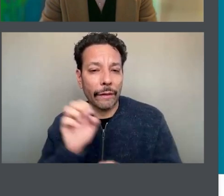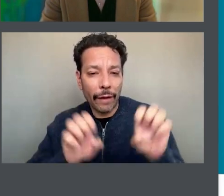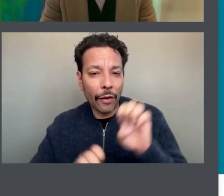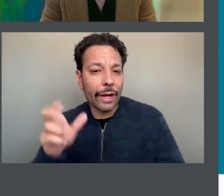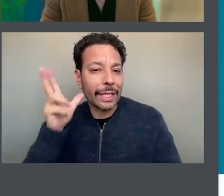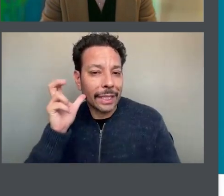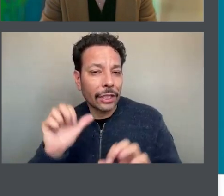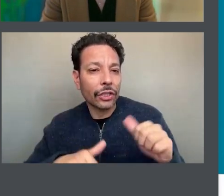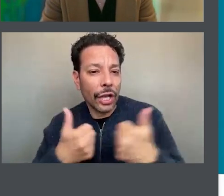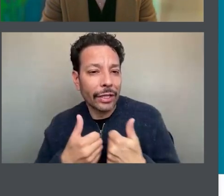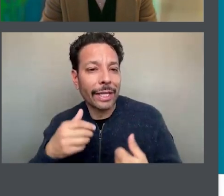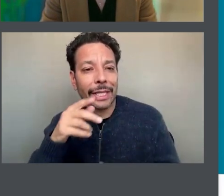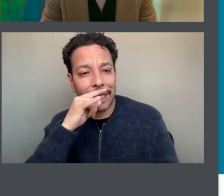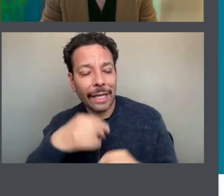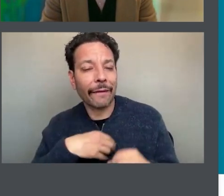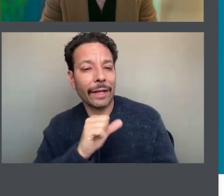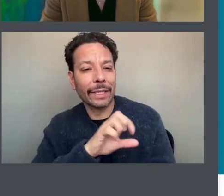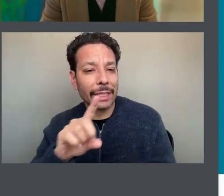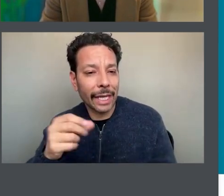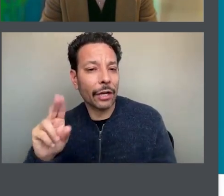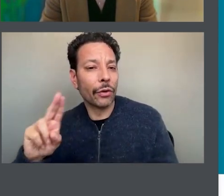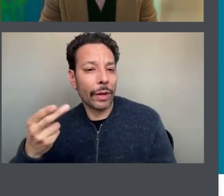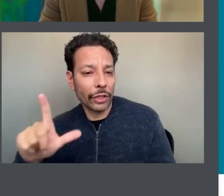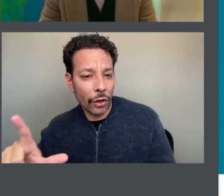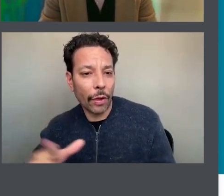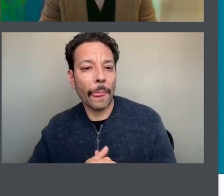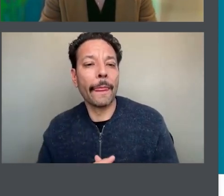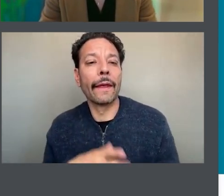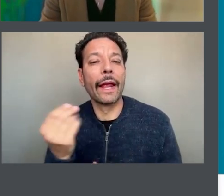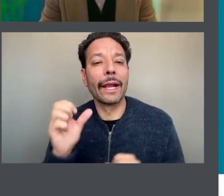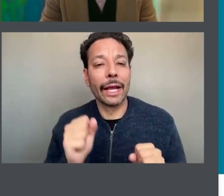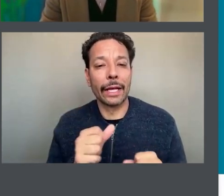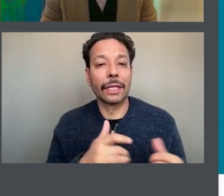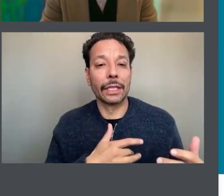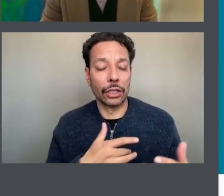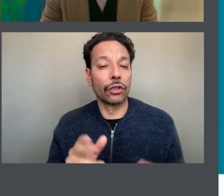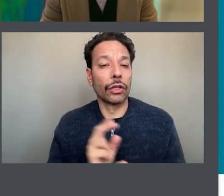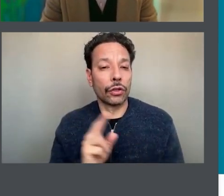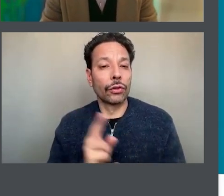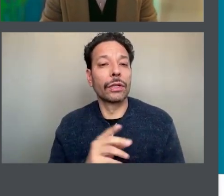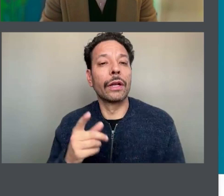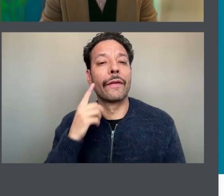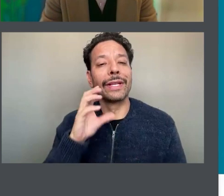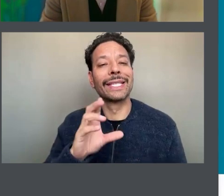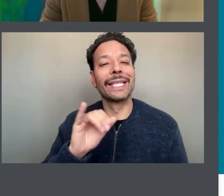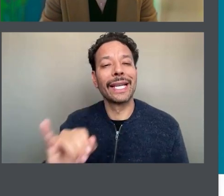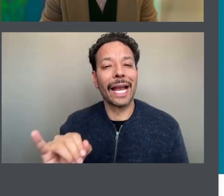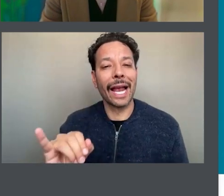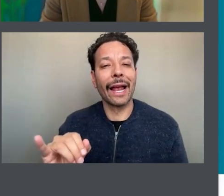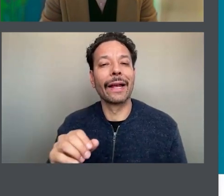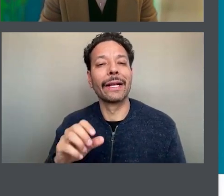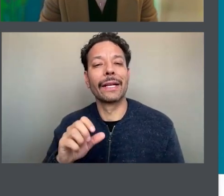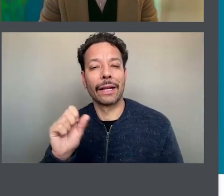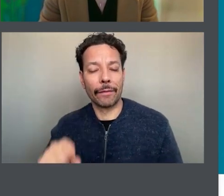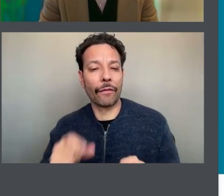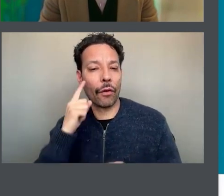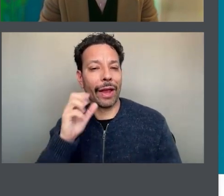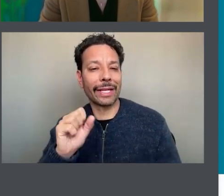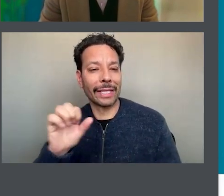listening challenges for kids with SSD and unilateral hearing loss, and it can be considered for use during CI candidacy for